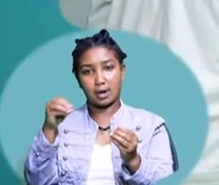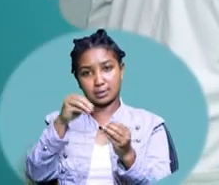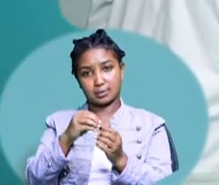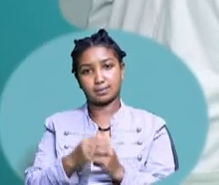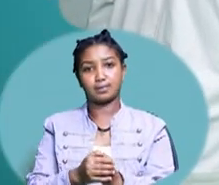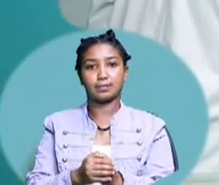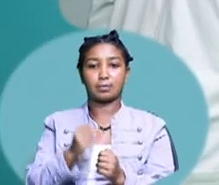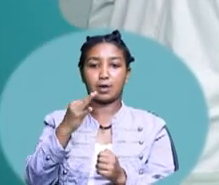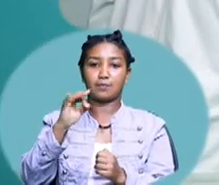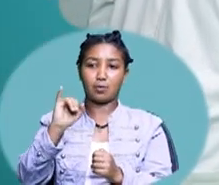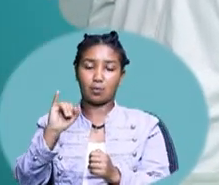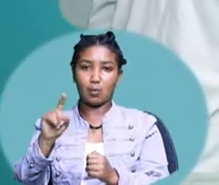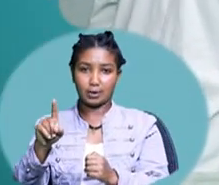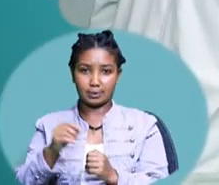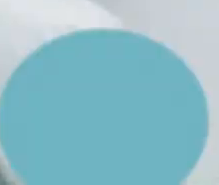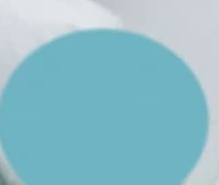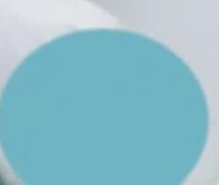plus Fy,